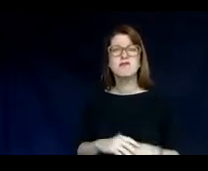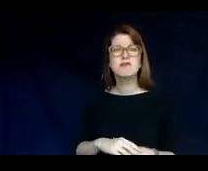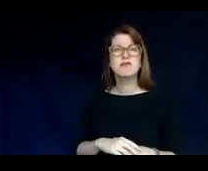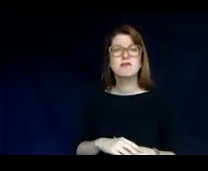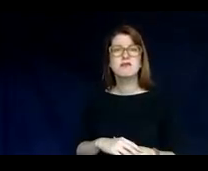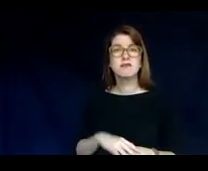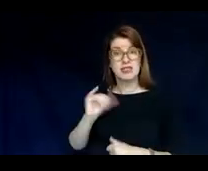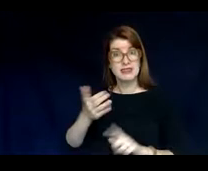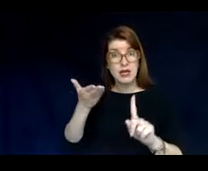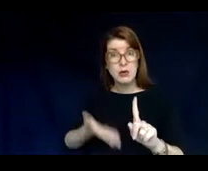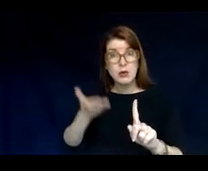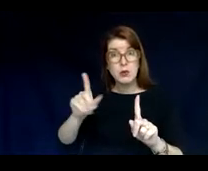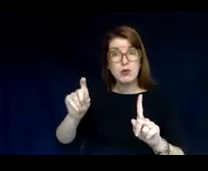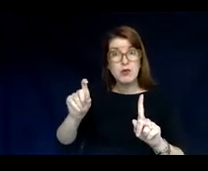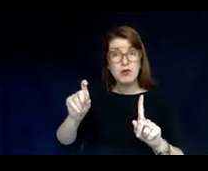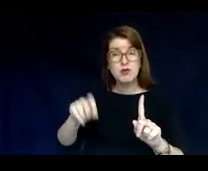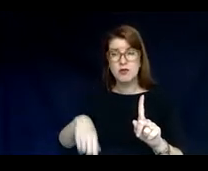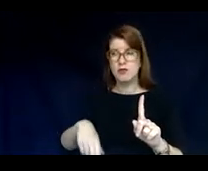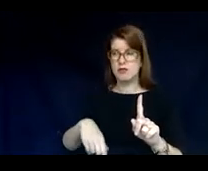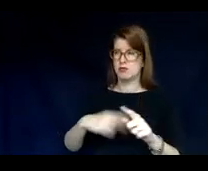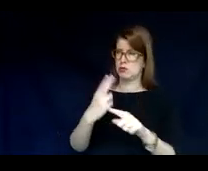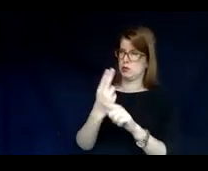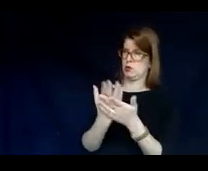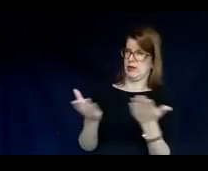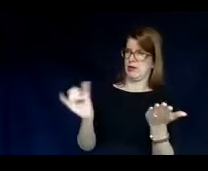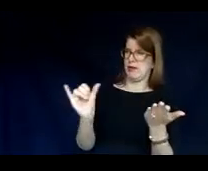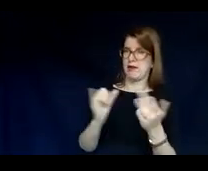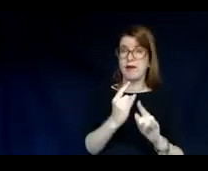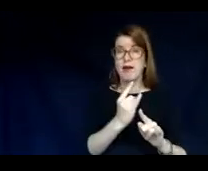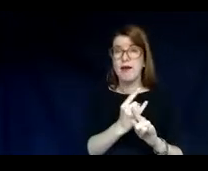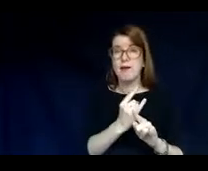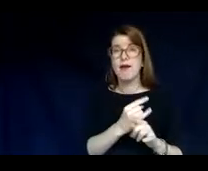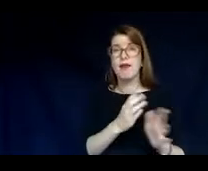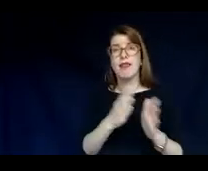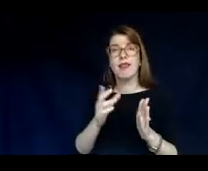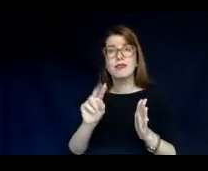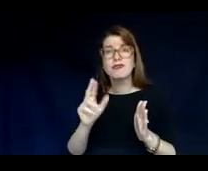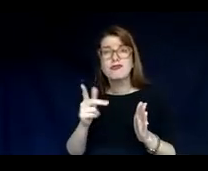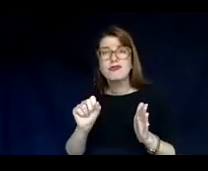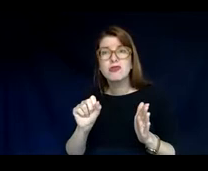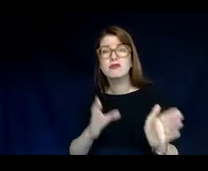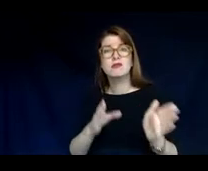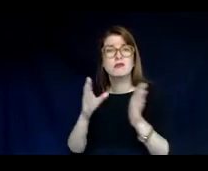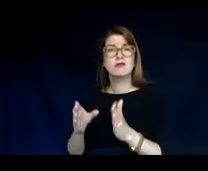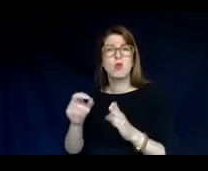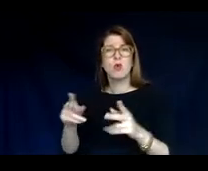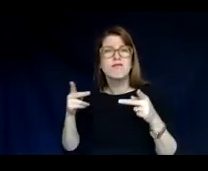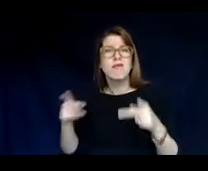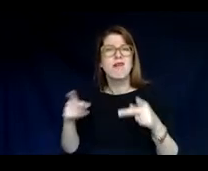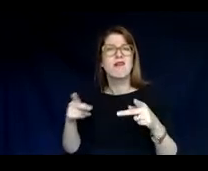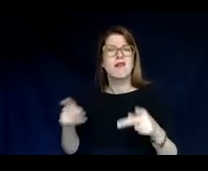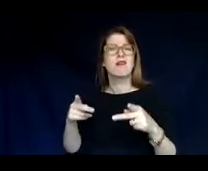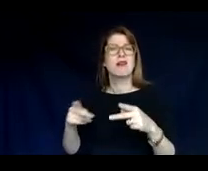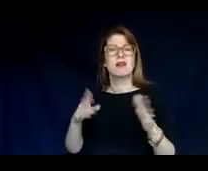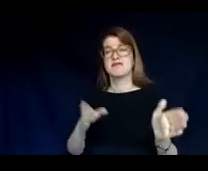Is that you? Do you use things like alcohol or drugs or partying